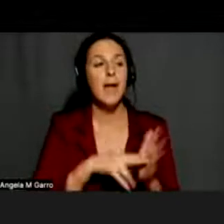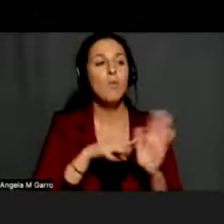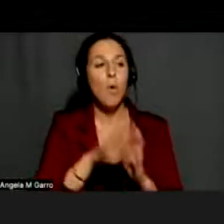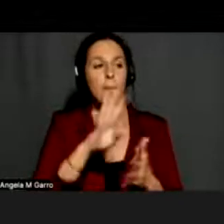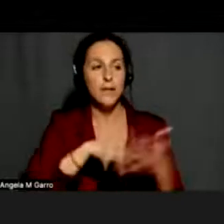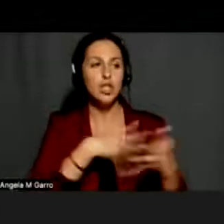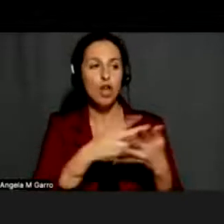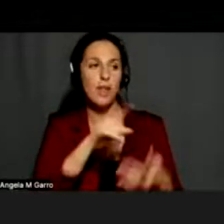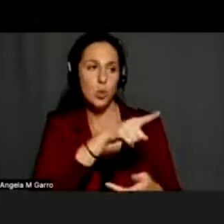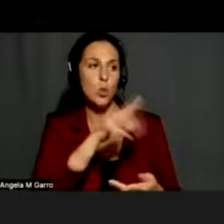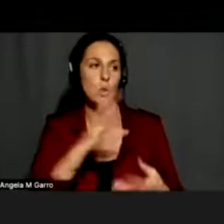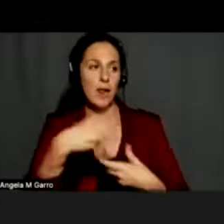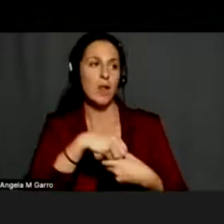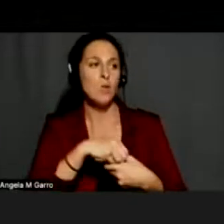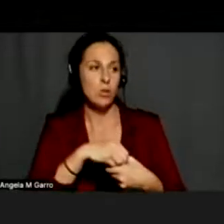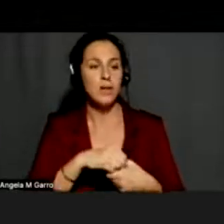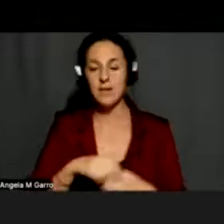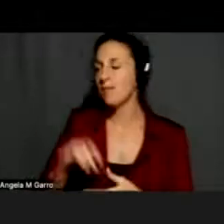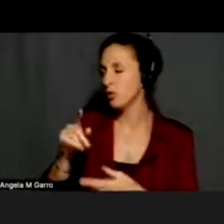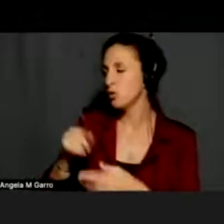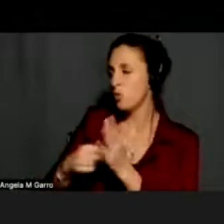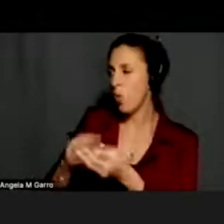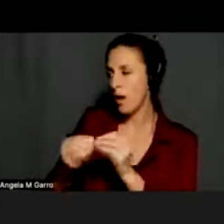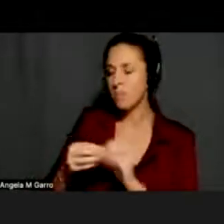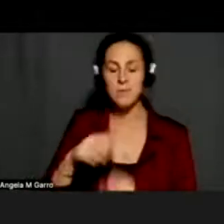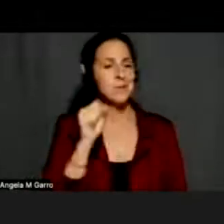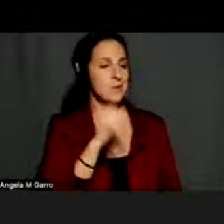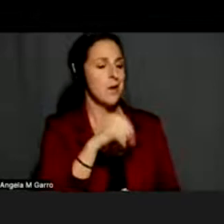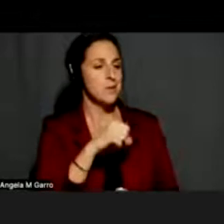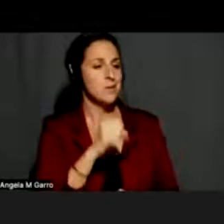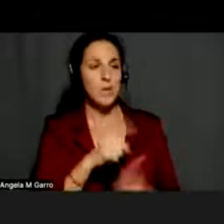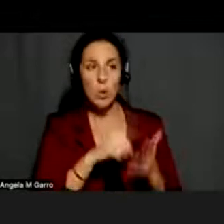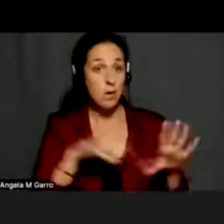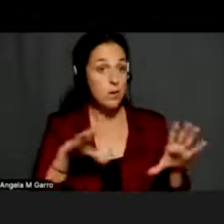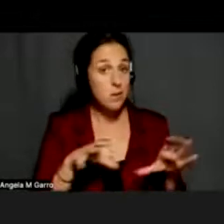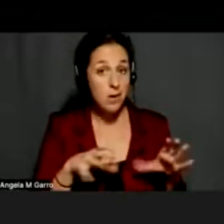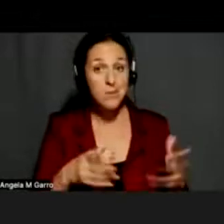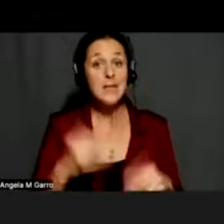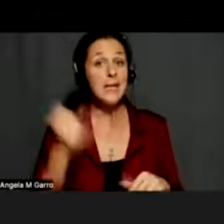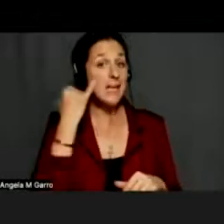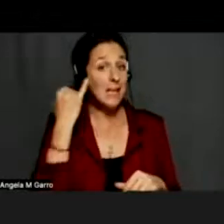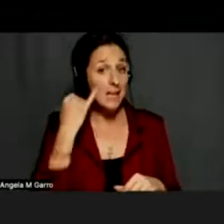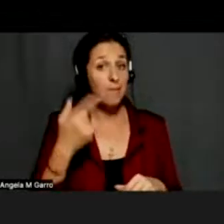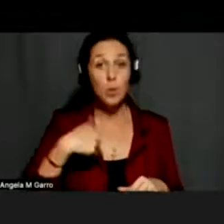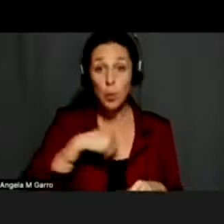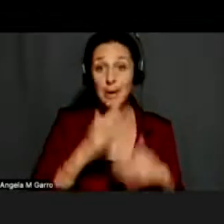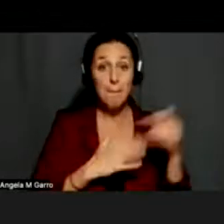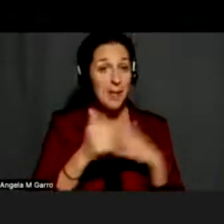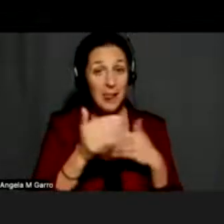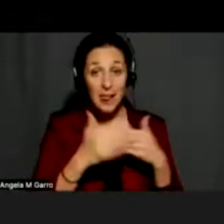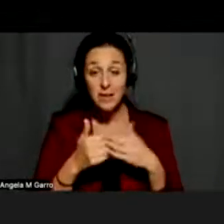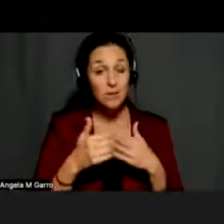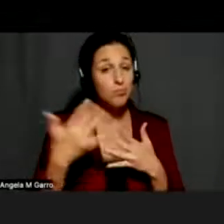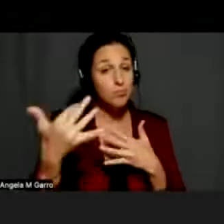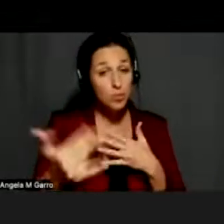included. Just to show the numbers. Yes. And what it does do is that if we do build this all the way out to the middle